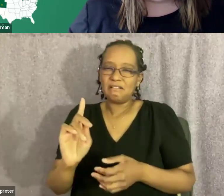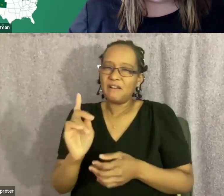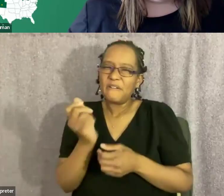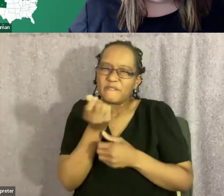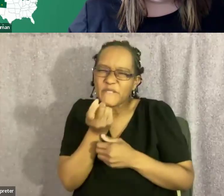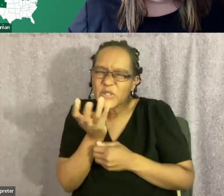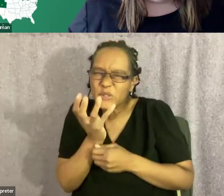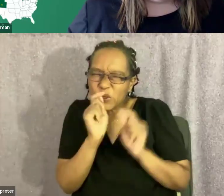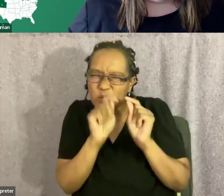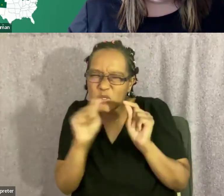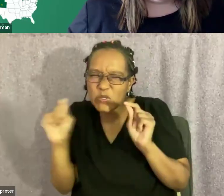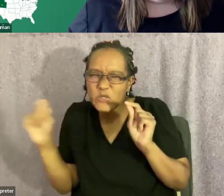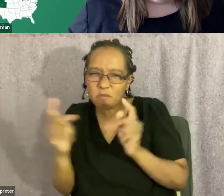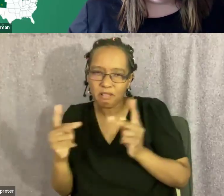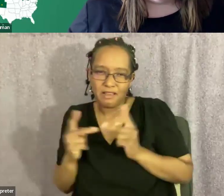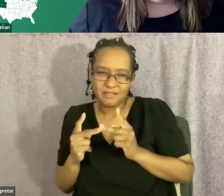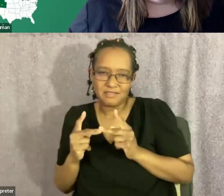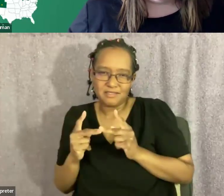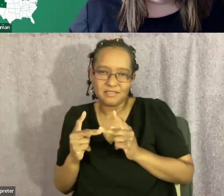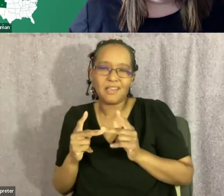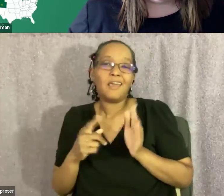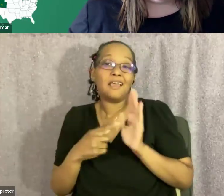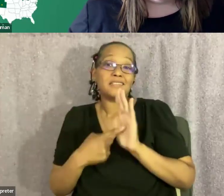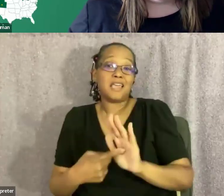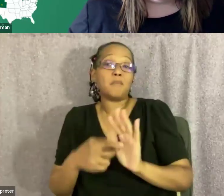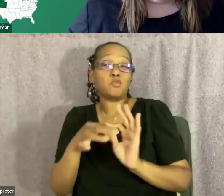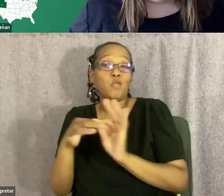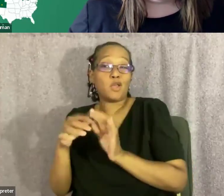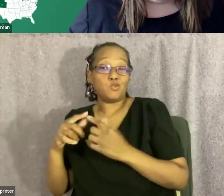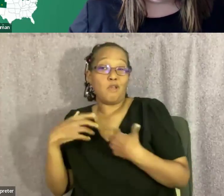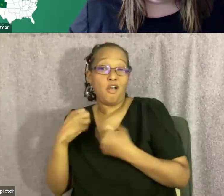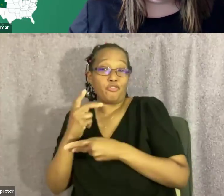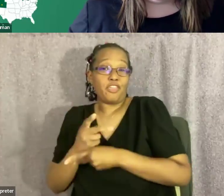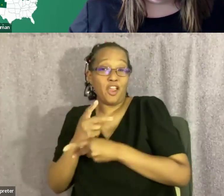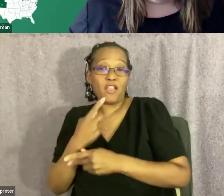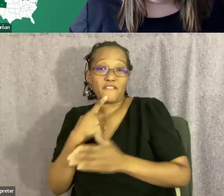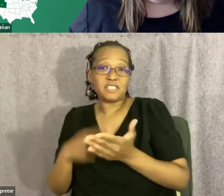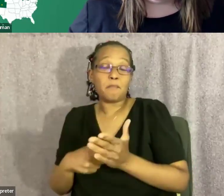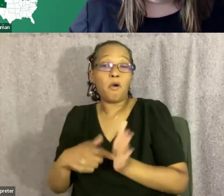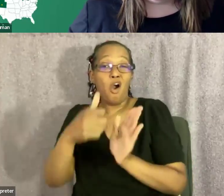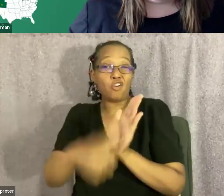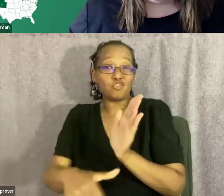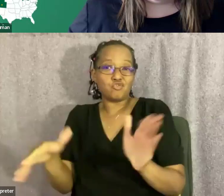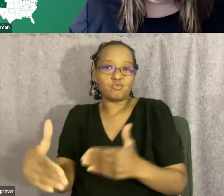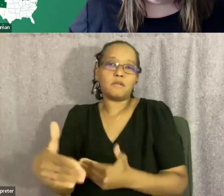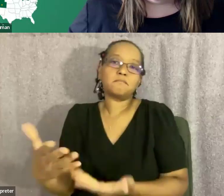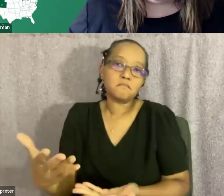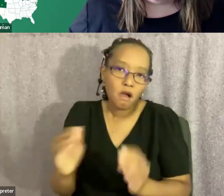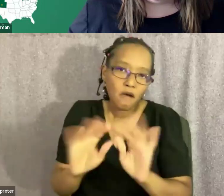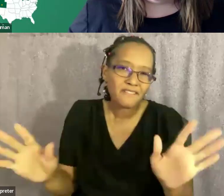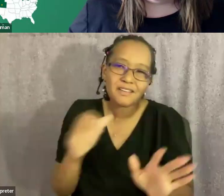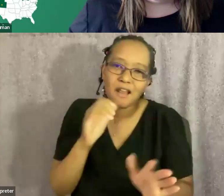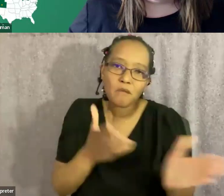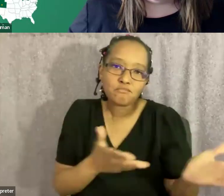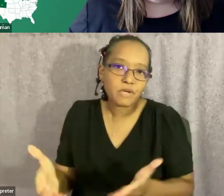narrow. A couple of examples related to healthcare are operating rooms. That shouldn't surprise any of us, right? You're not going to take your service animal